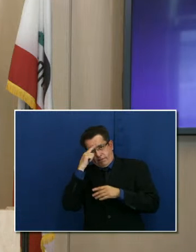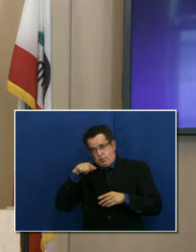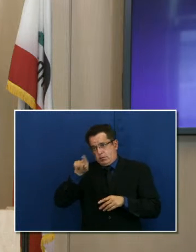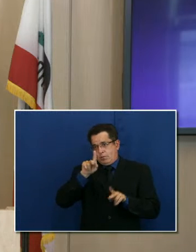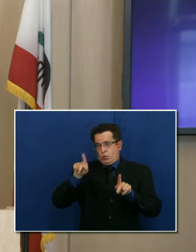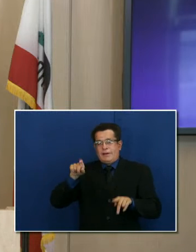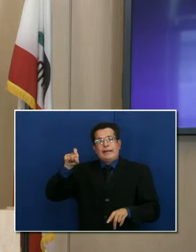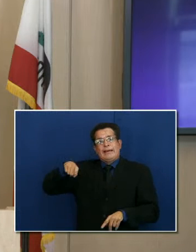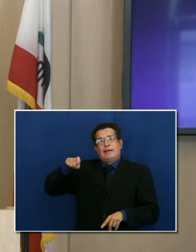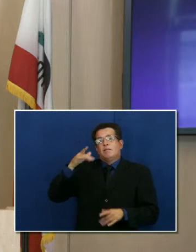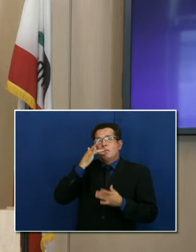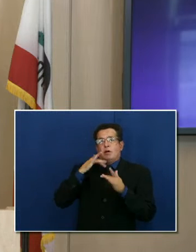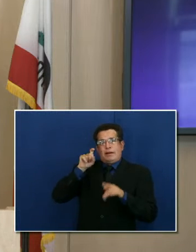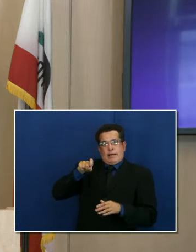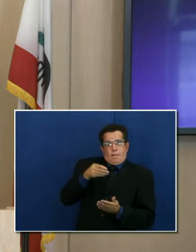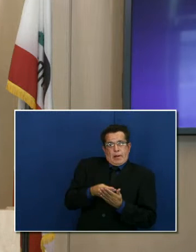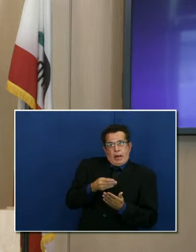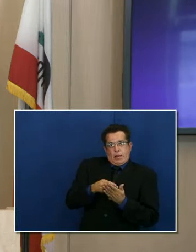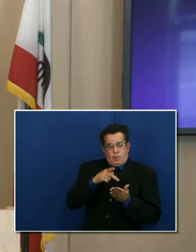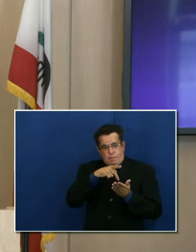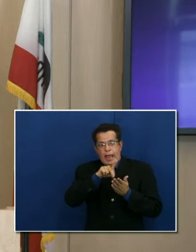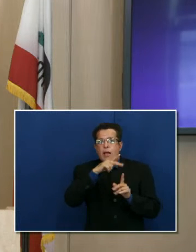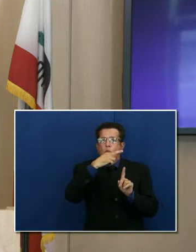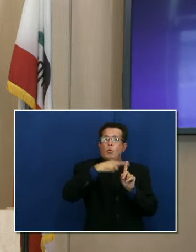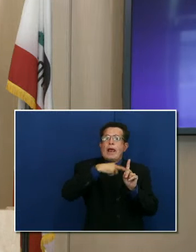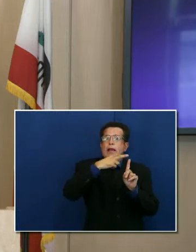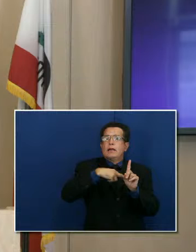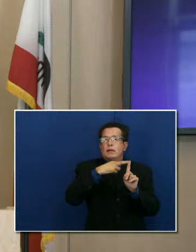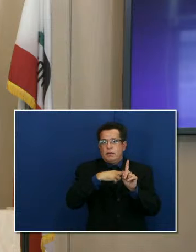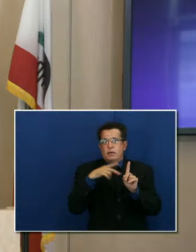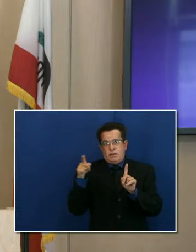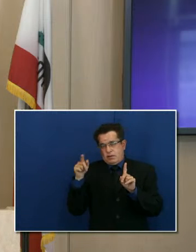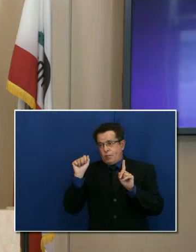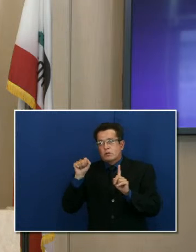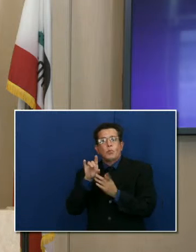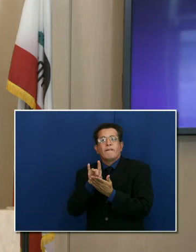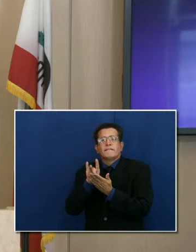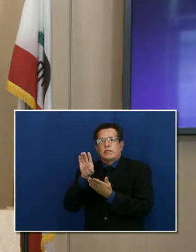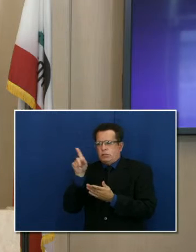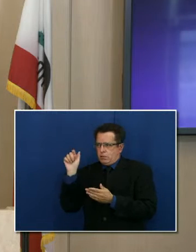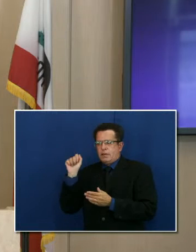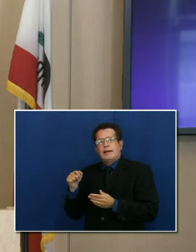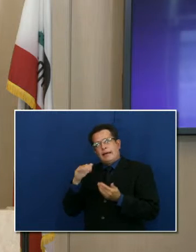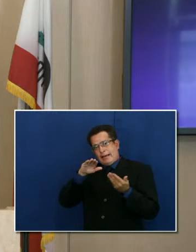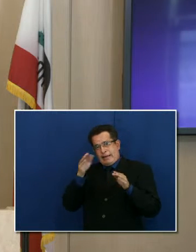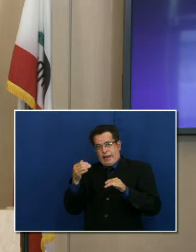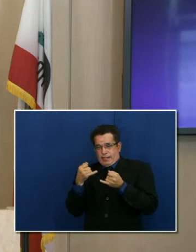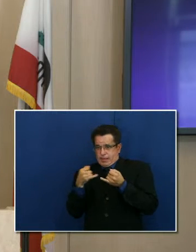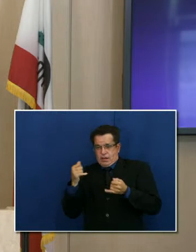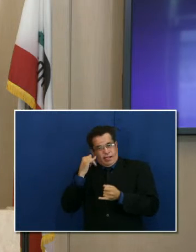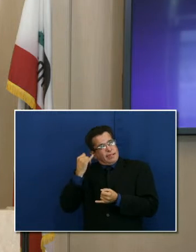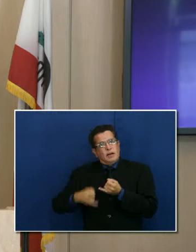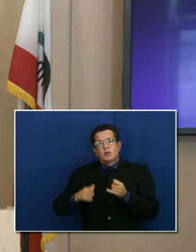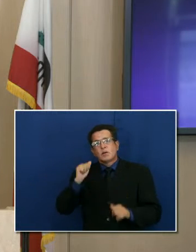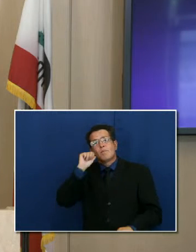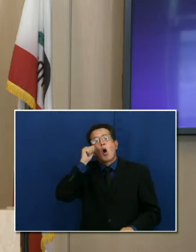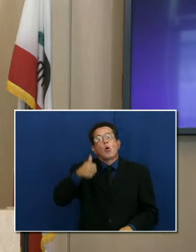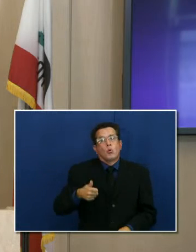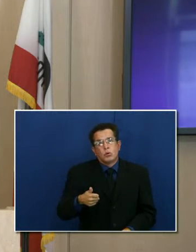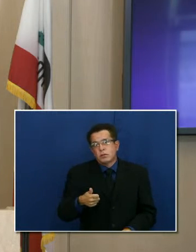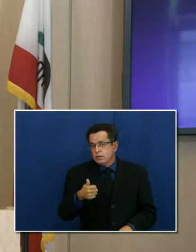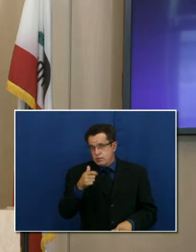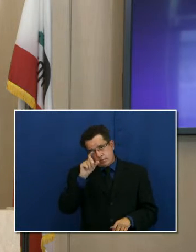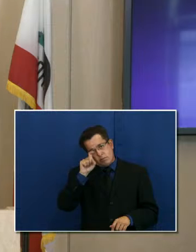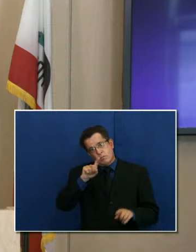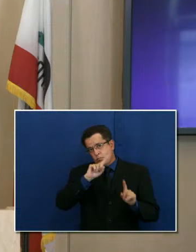have suffered economically from the pandemic and face eviction. The deadline to apply is tomorrow, so there's some